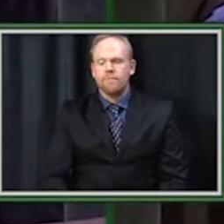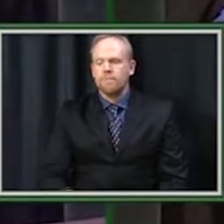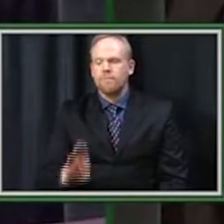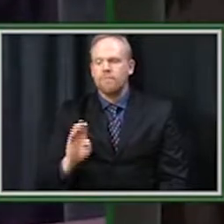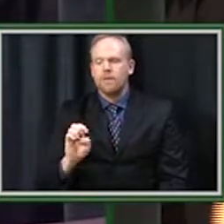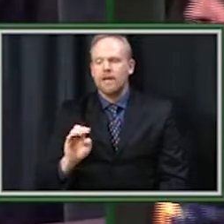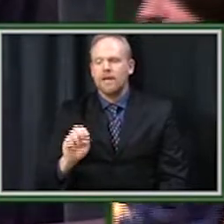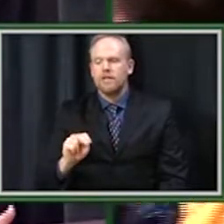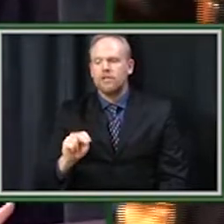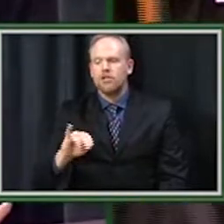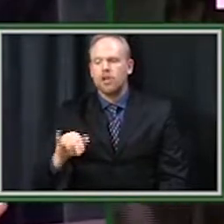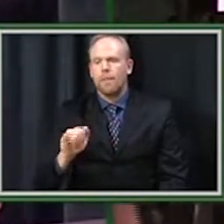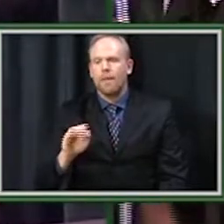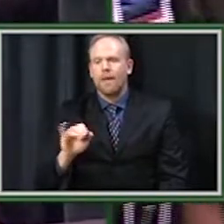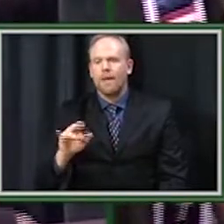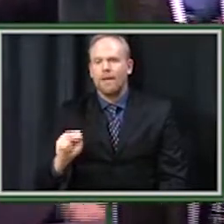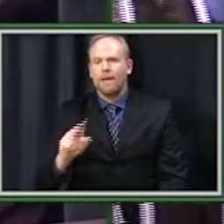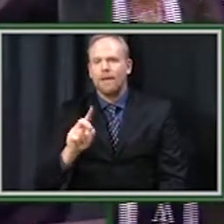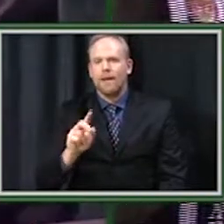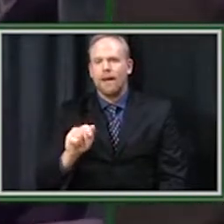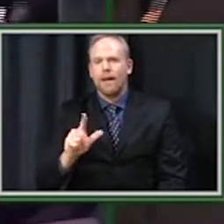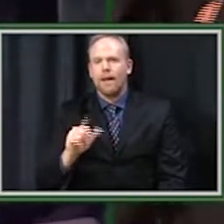Benjamin Daly.